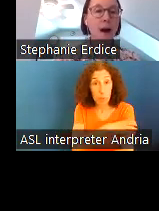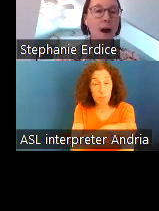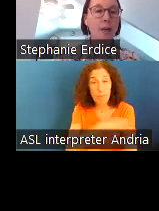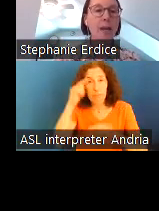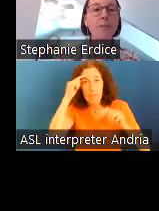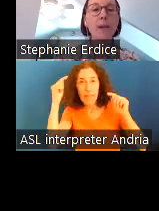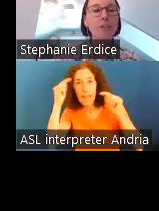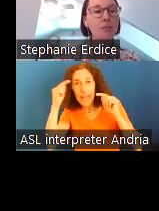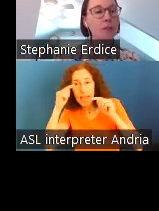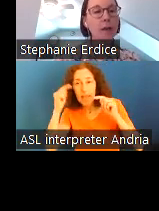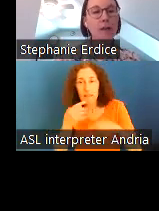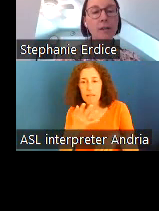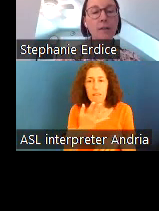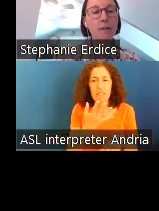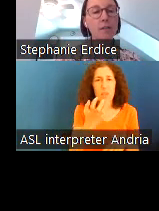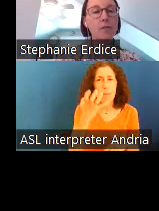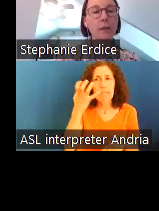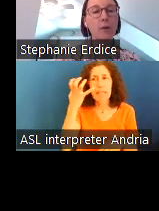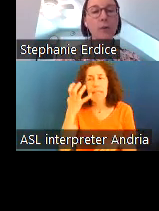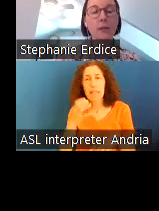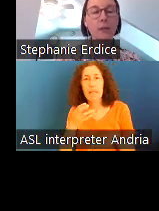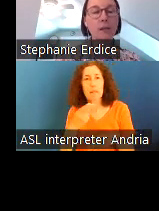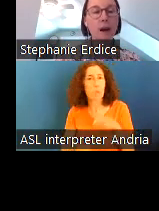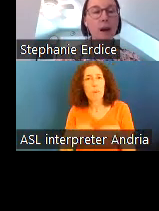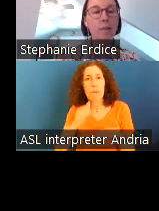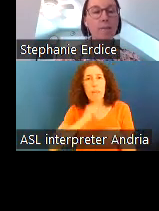irritability, impatience with others. I think this is like